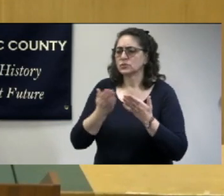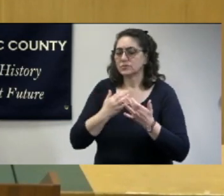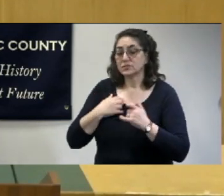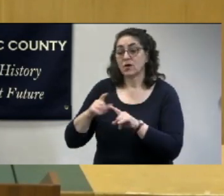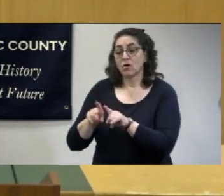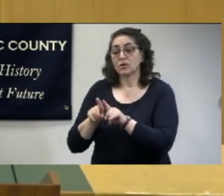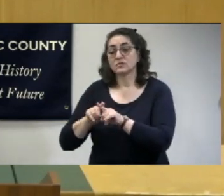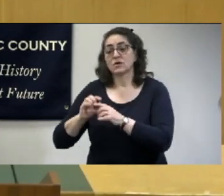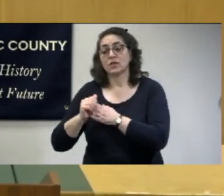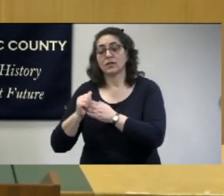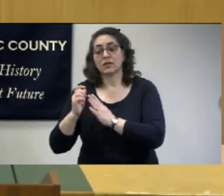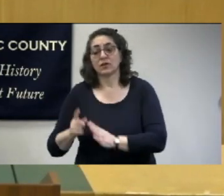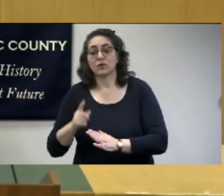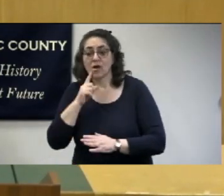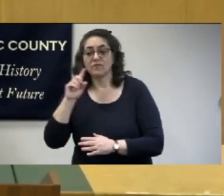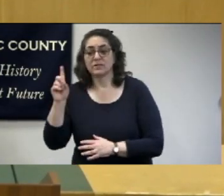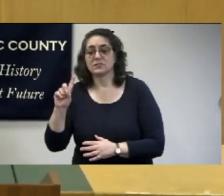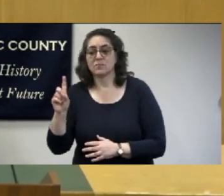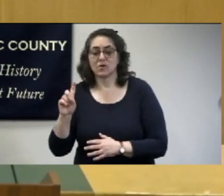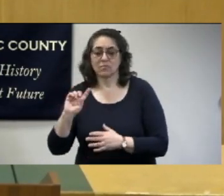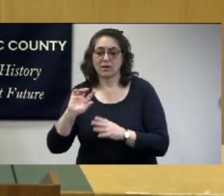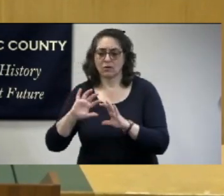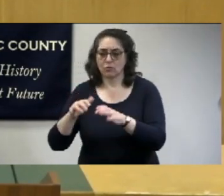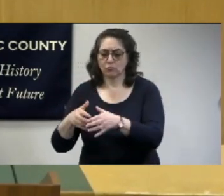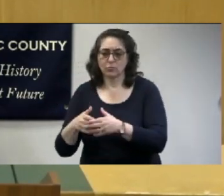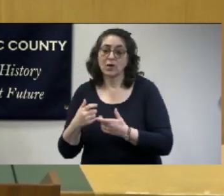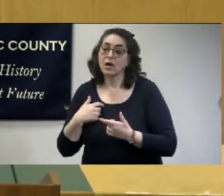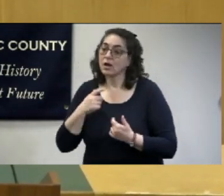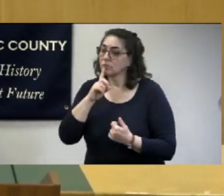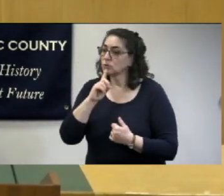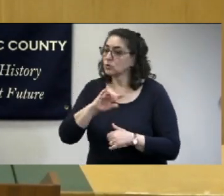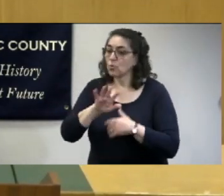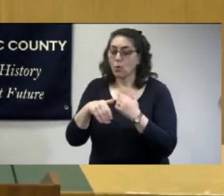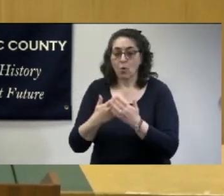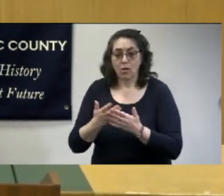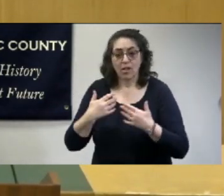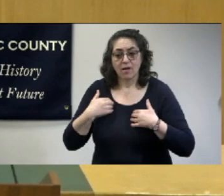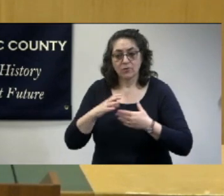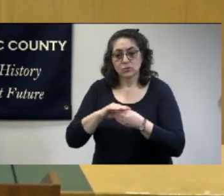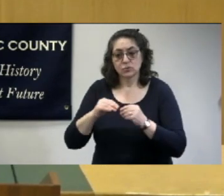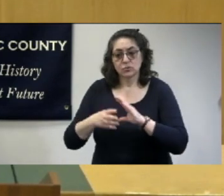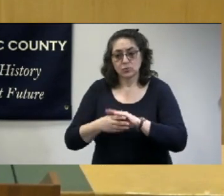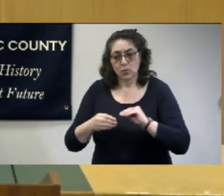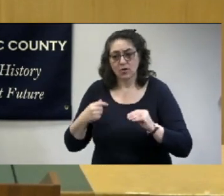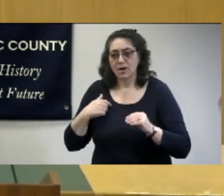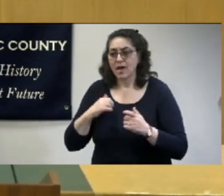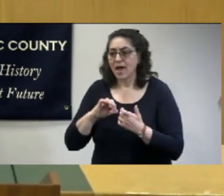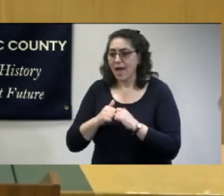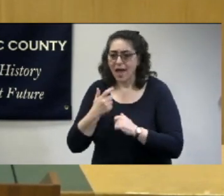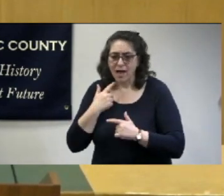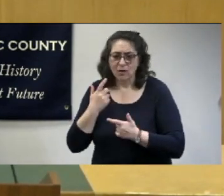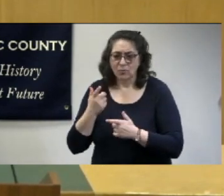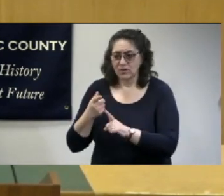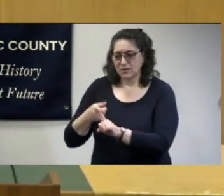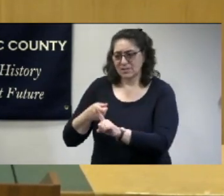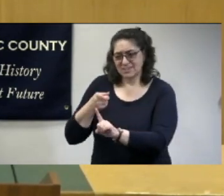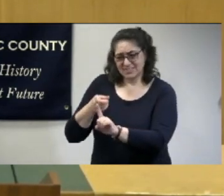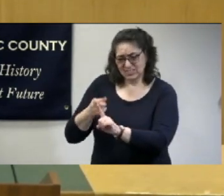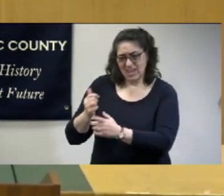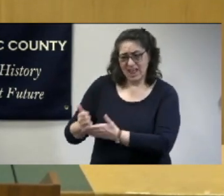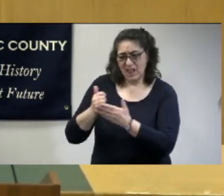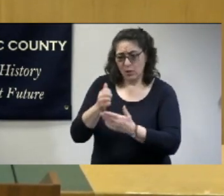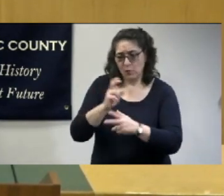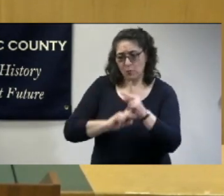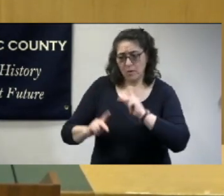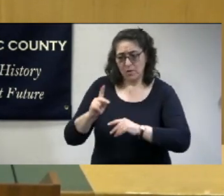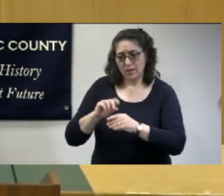and someone who everyone I'm sure has a story of how she helped and made a difference in their lives. And then, of course, as